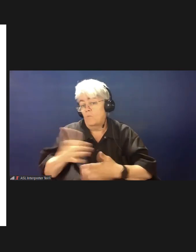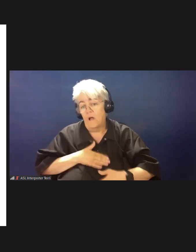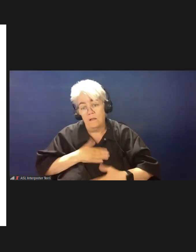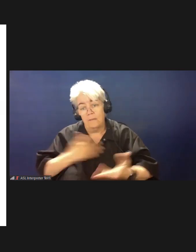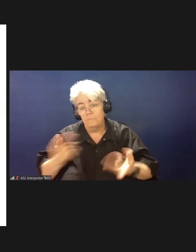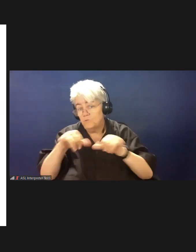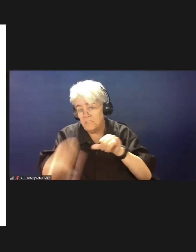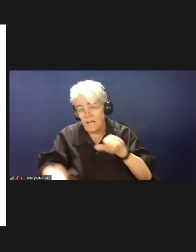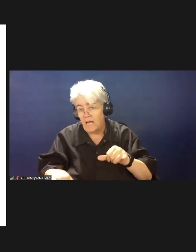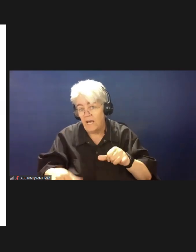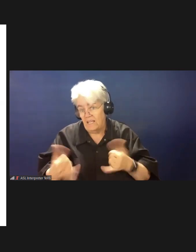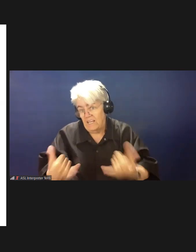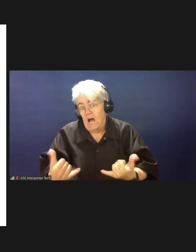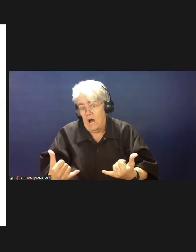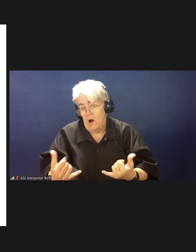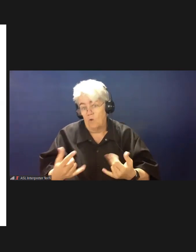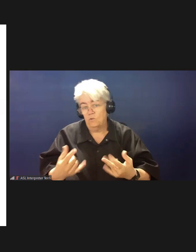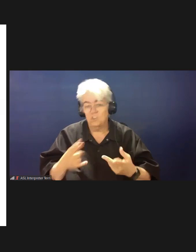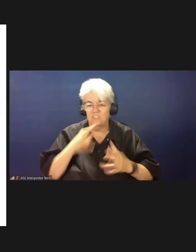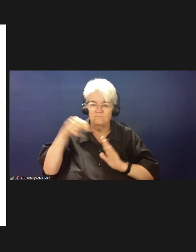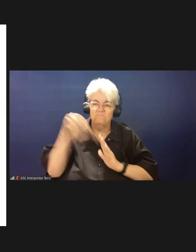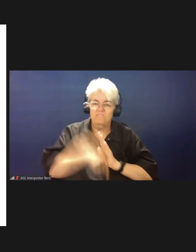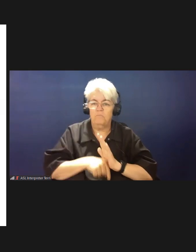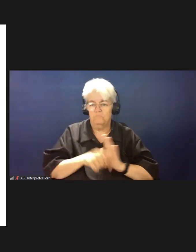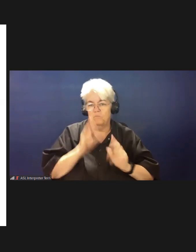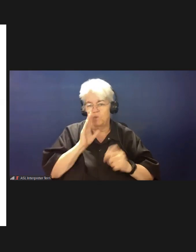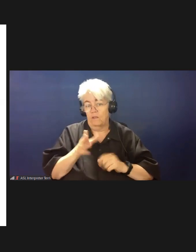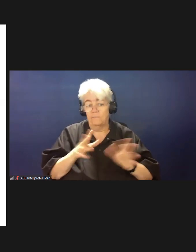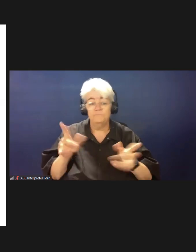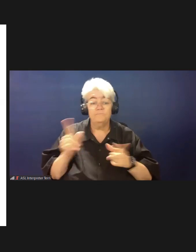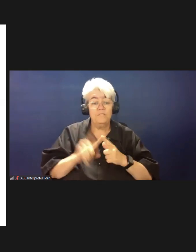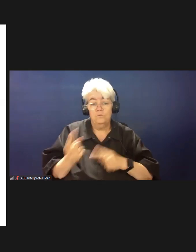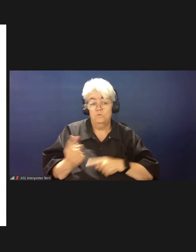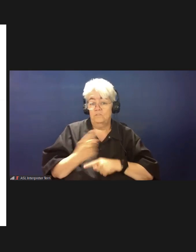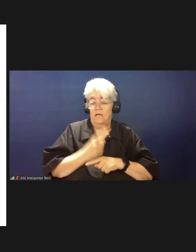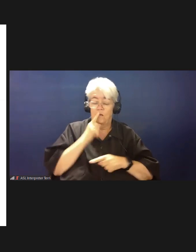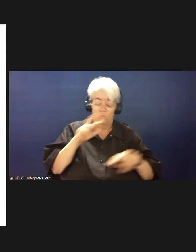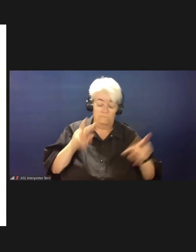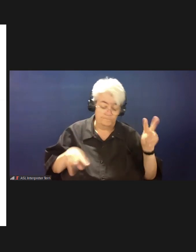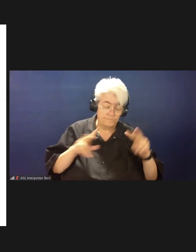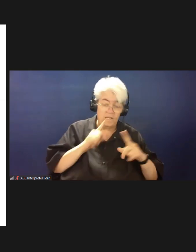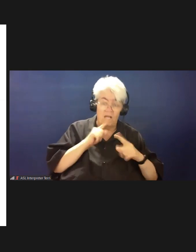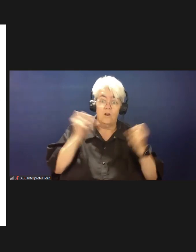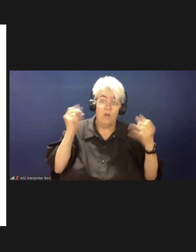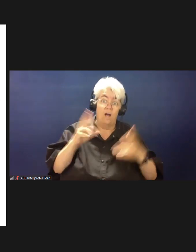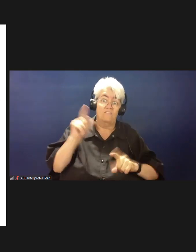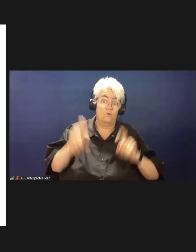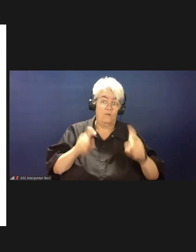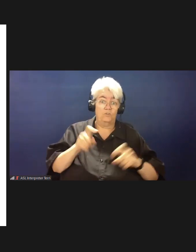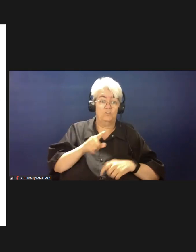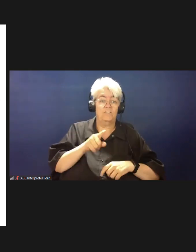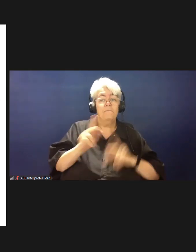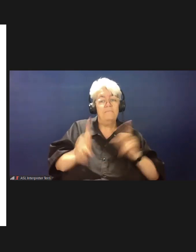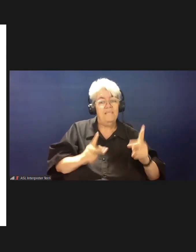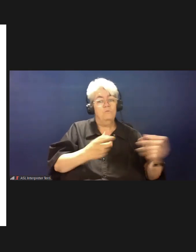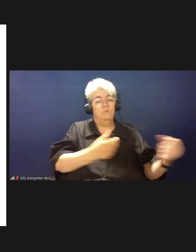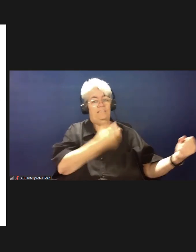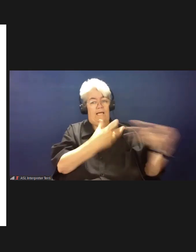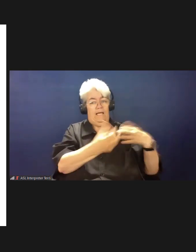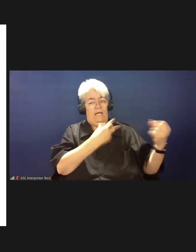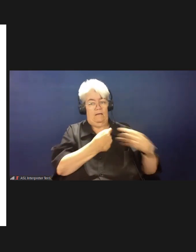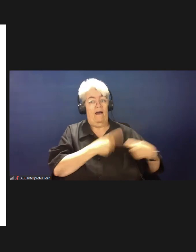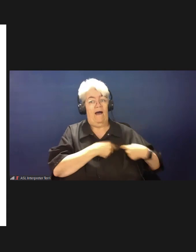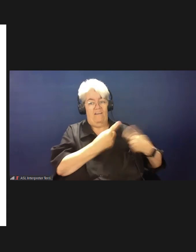us. Now we're going to organize our time today around a lot of the questions, as I said, that you have sent to us.